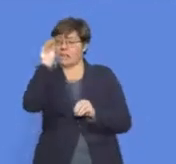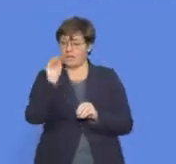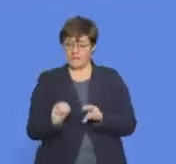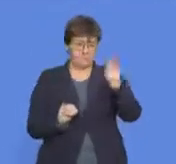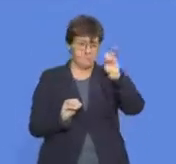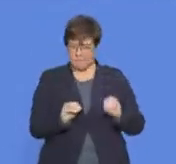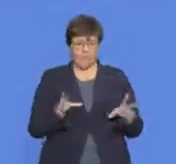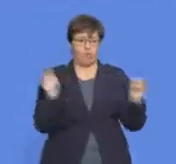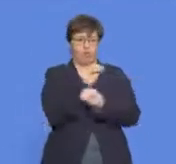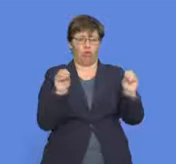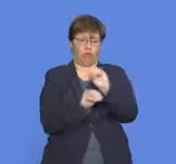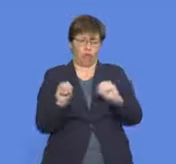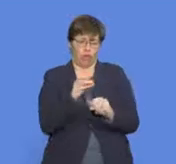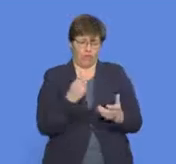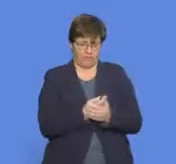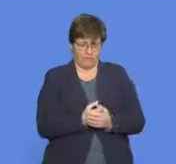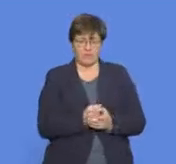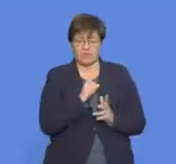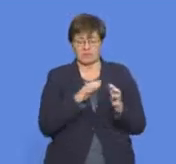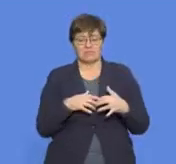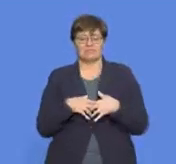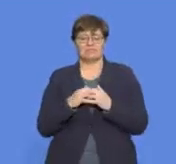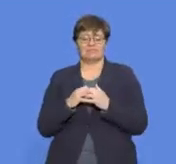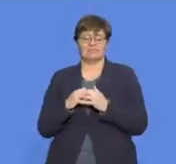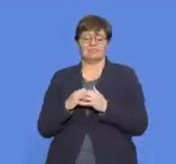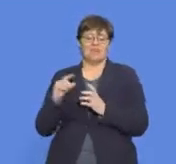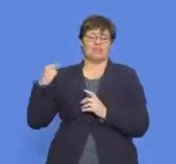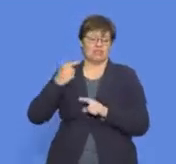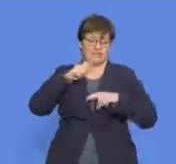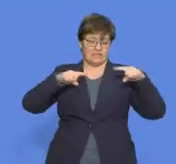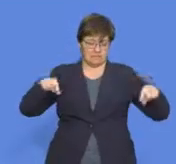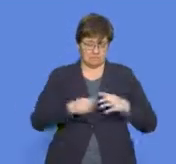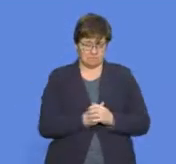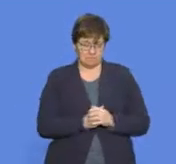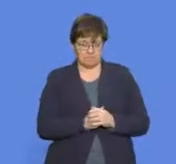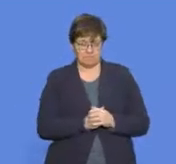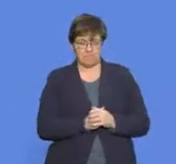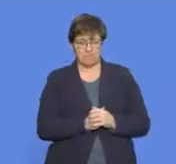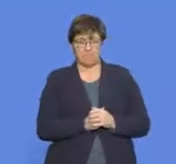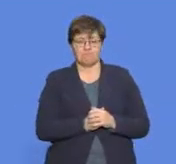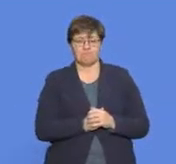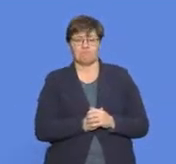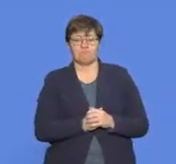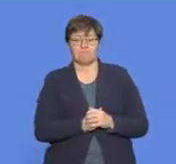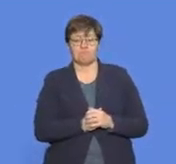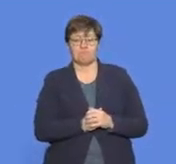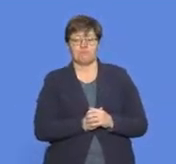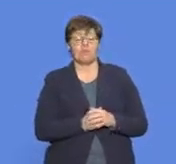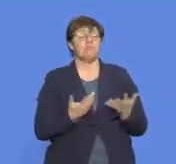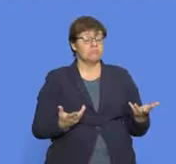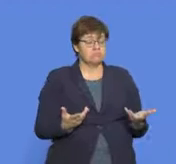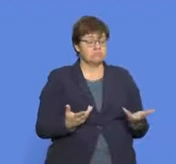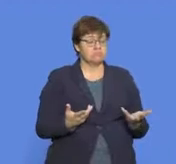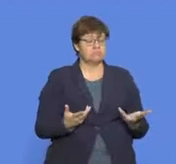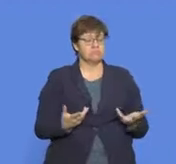sequence. And that also then creates genetic variation. All right, then we look at the next one, the